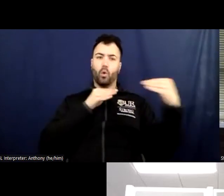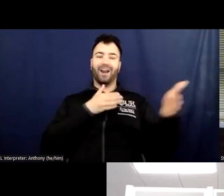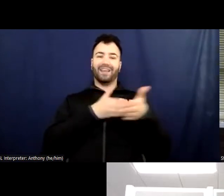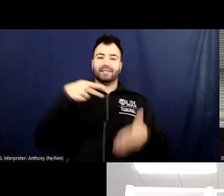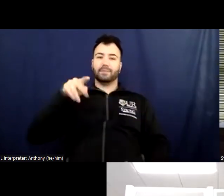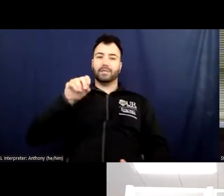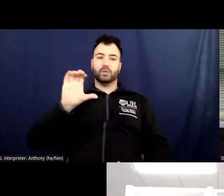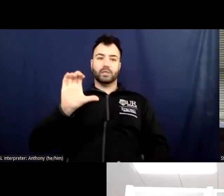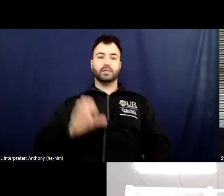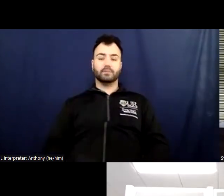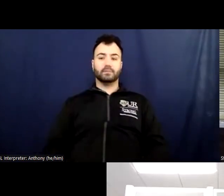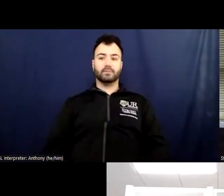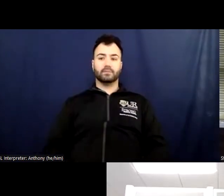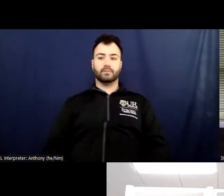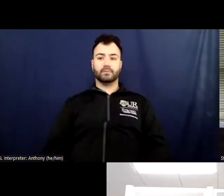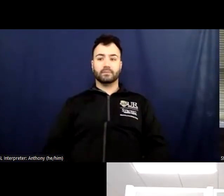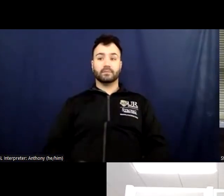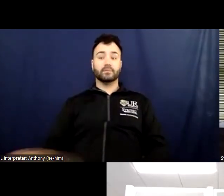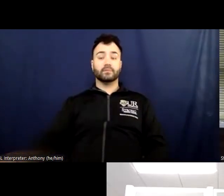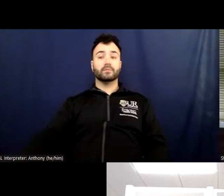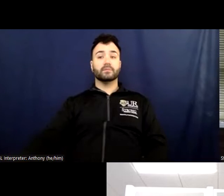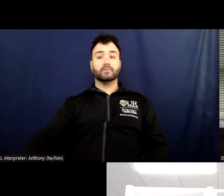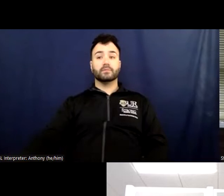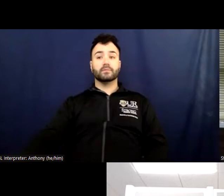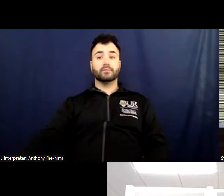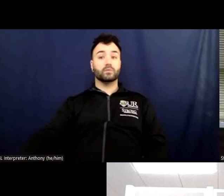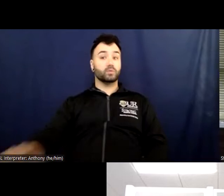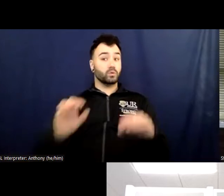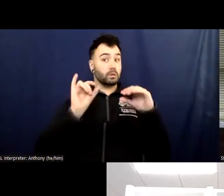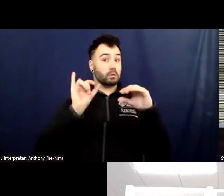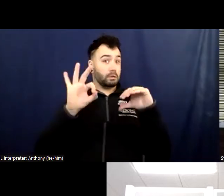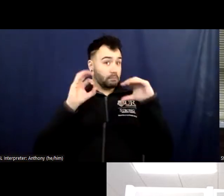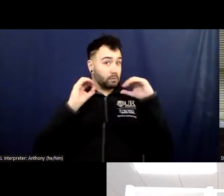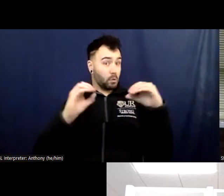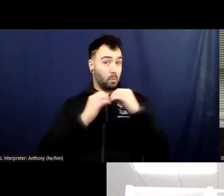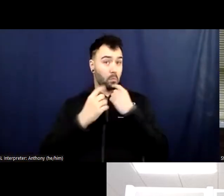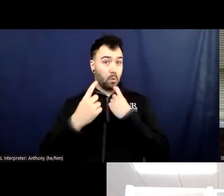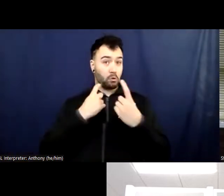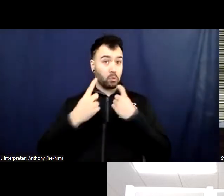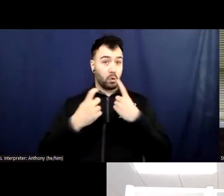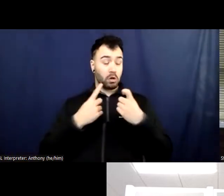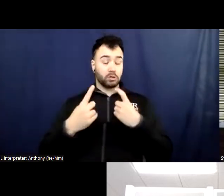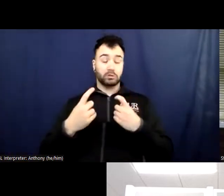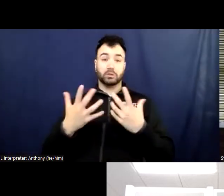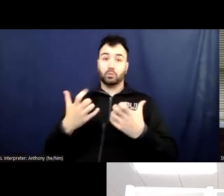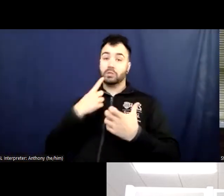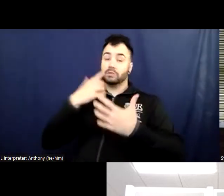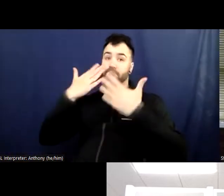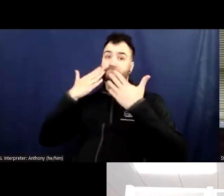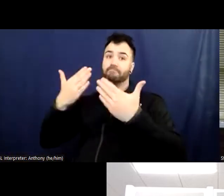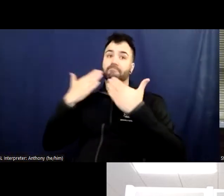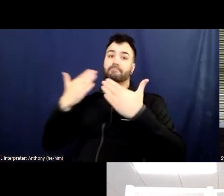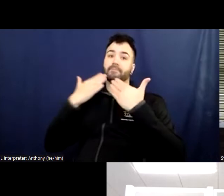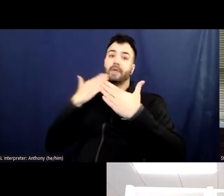So with that, I see no more questions. I want to thank you, Stewart, so much for sharing your expertise with us today. This was